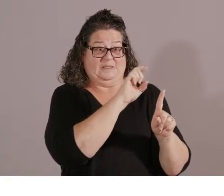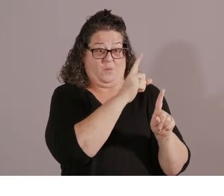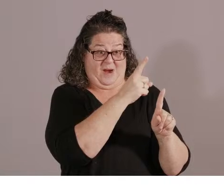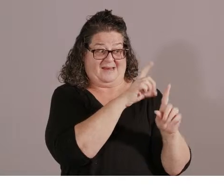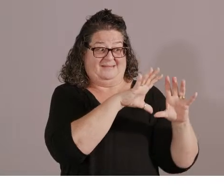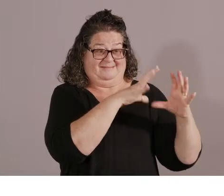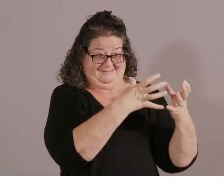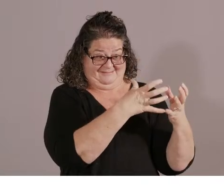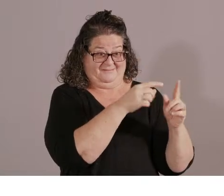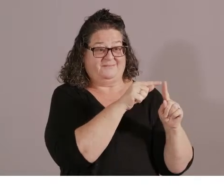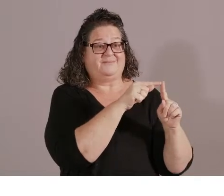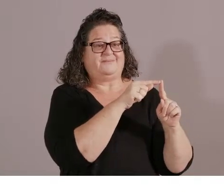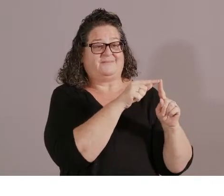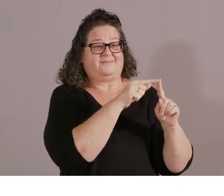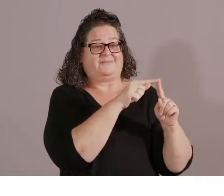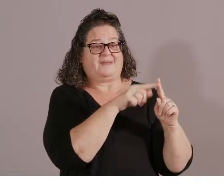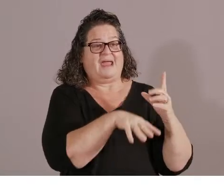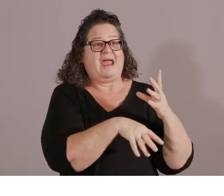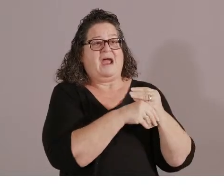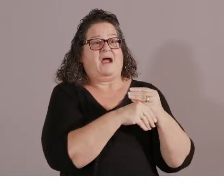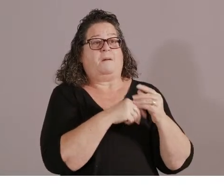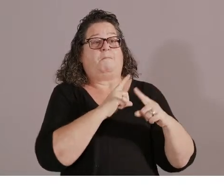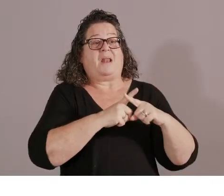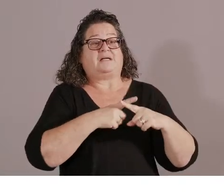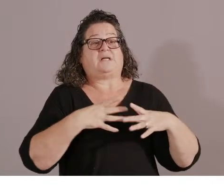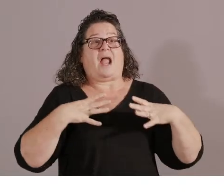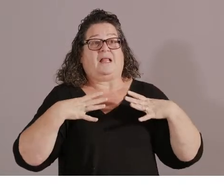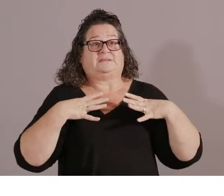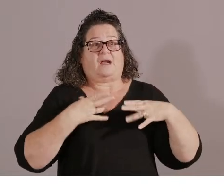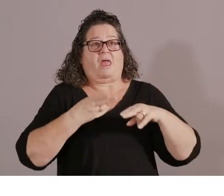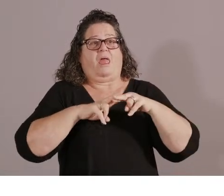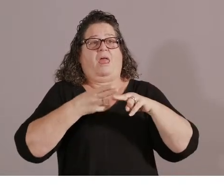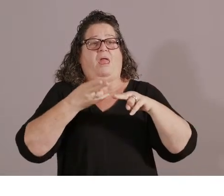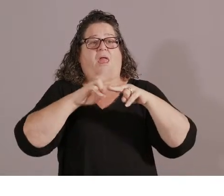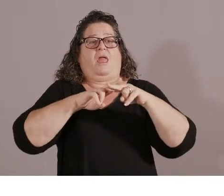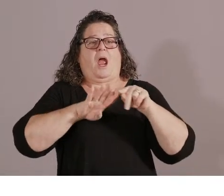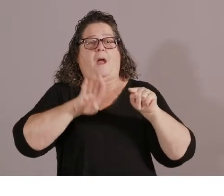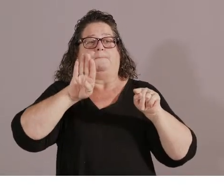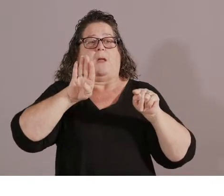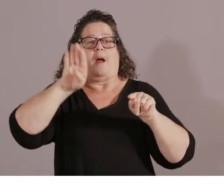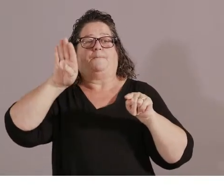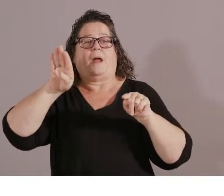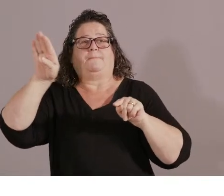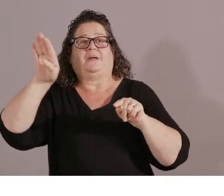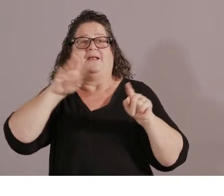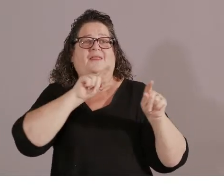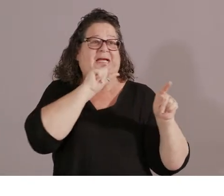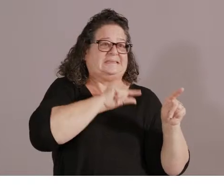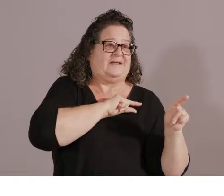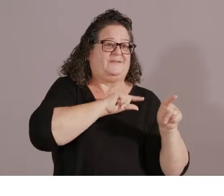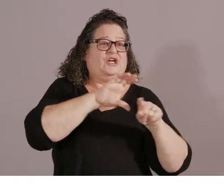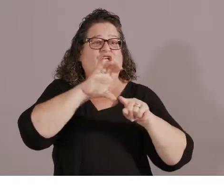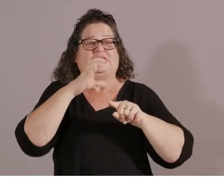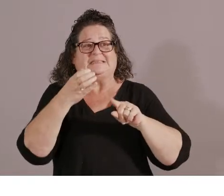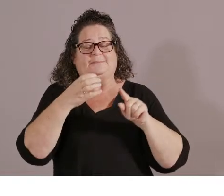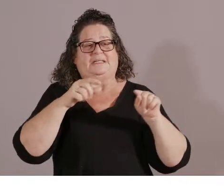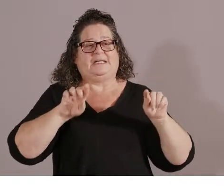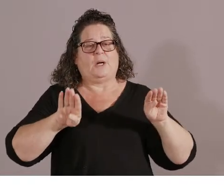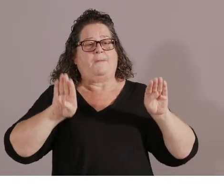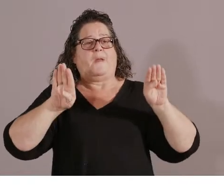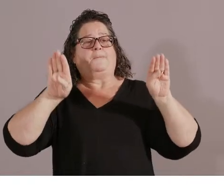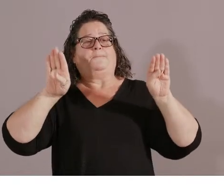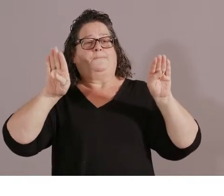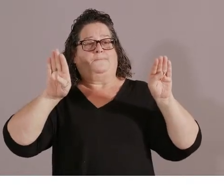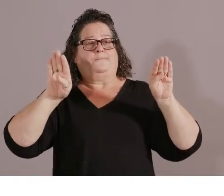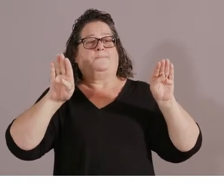holidays so that you can see those significant jumps after each of those holidays. And again, any of the arrows that have writing in red means